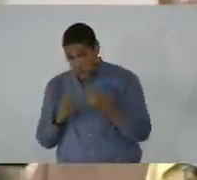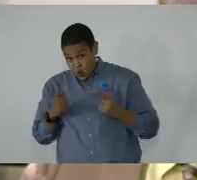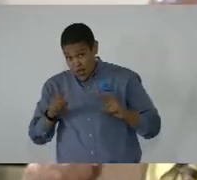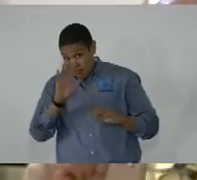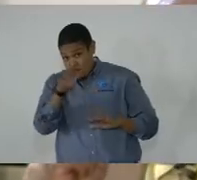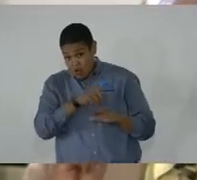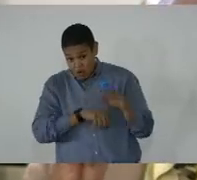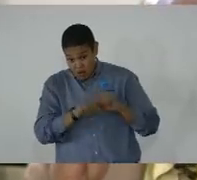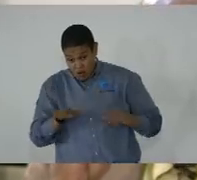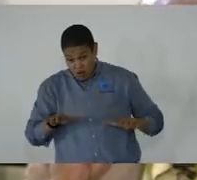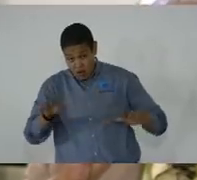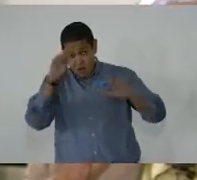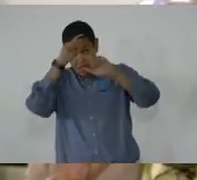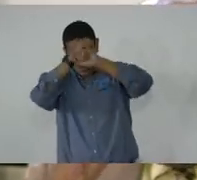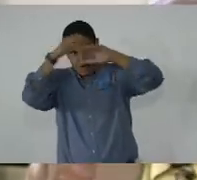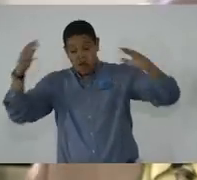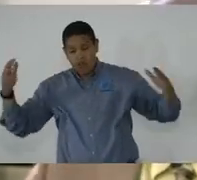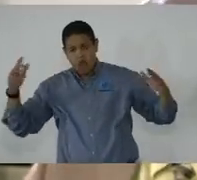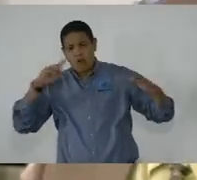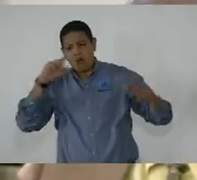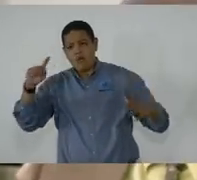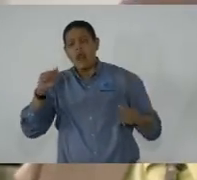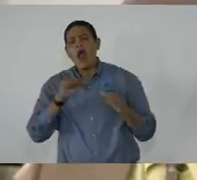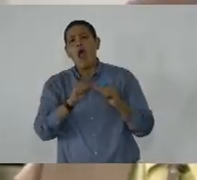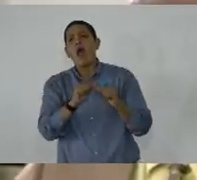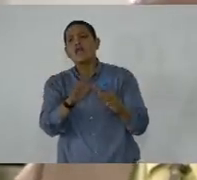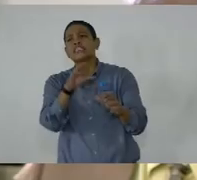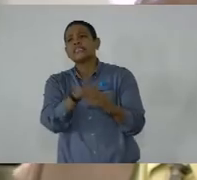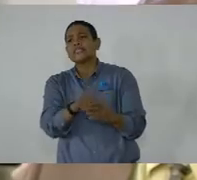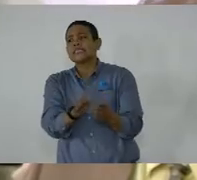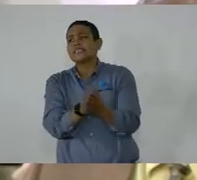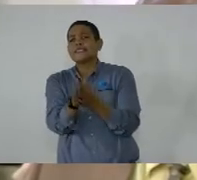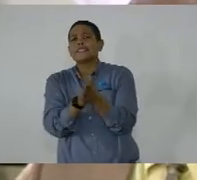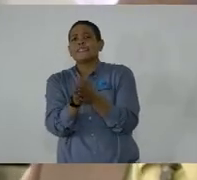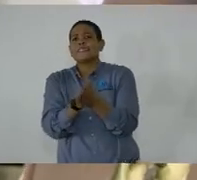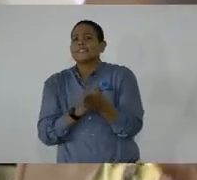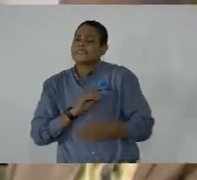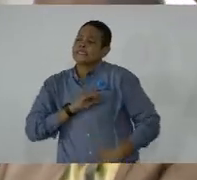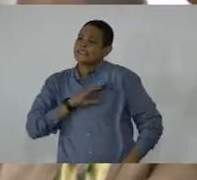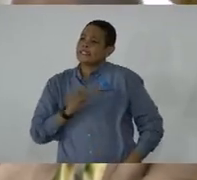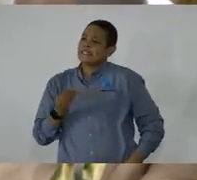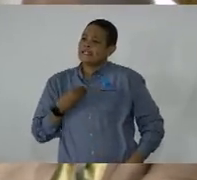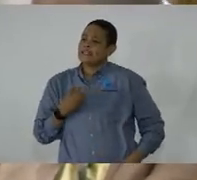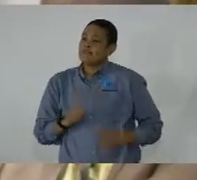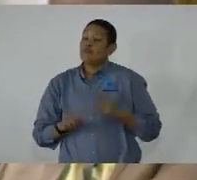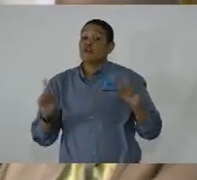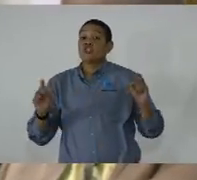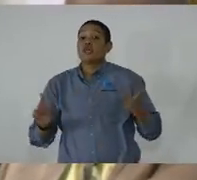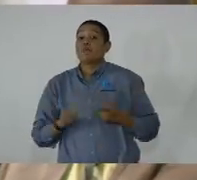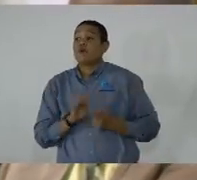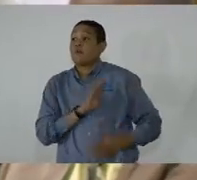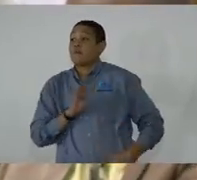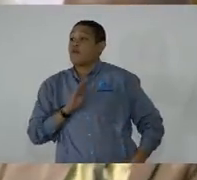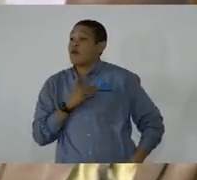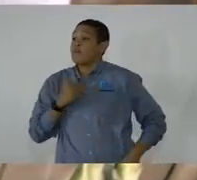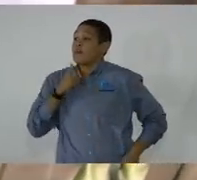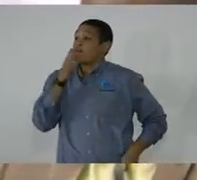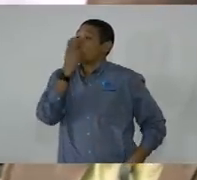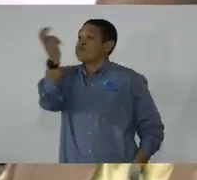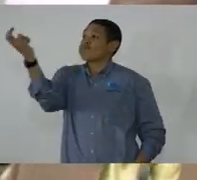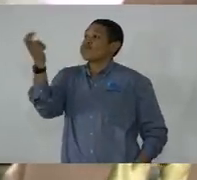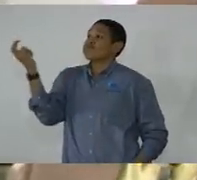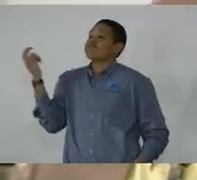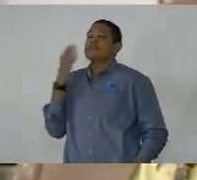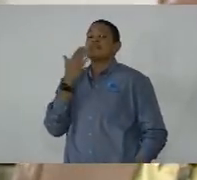hard work and vision that are a constant source of motivation for me. My chairpersons and board members who are here, we thank you for your vision